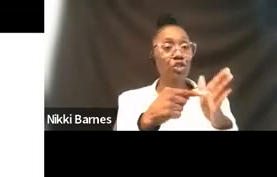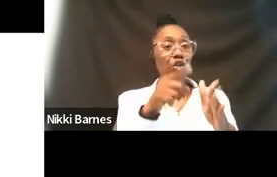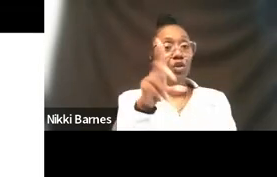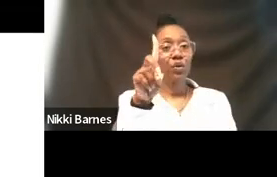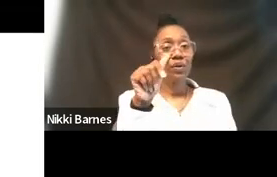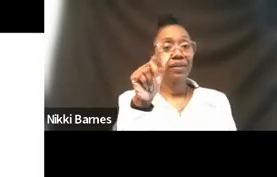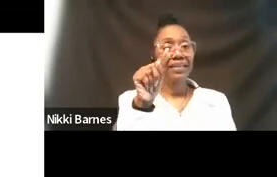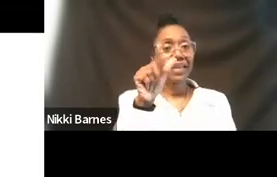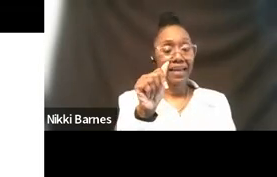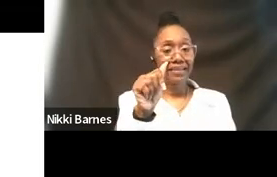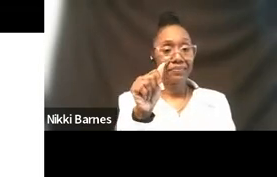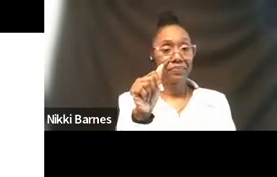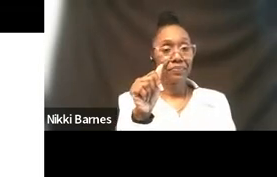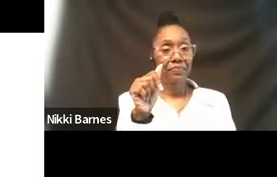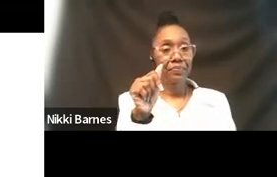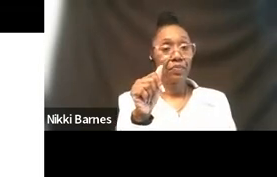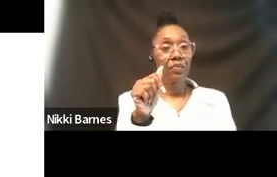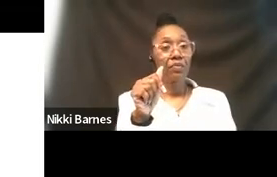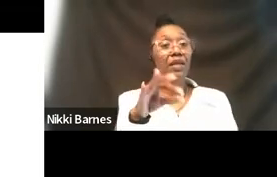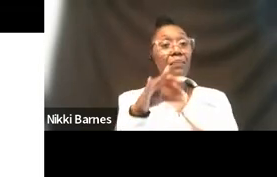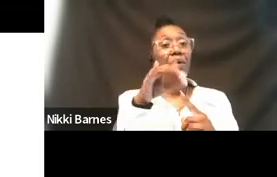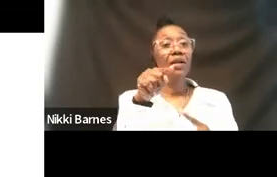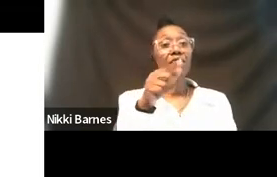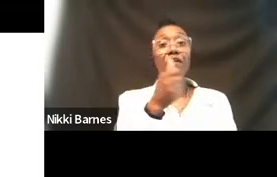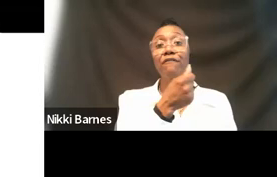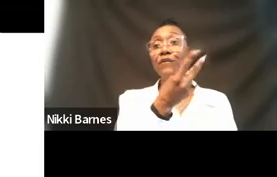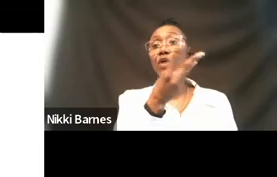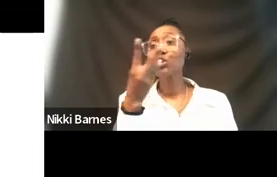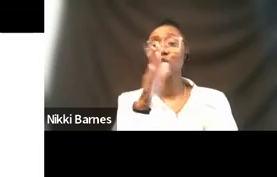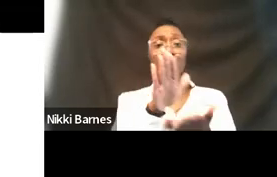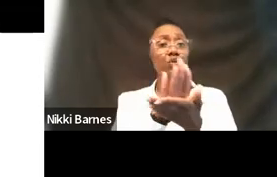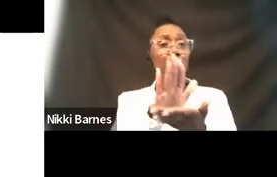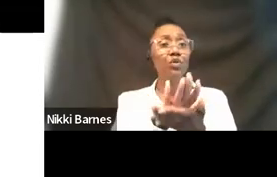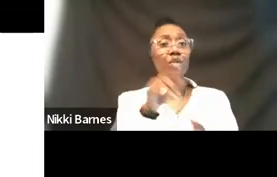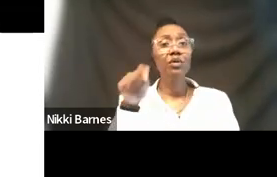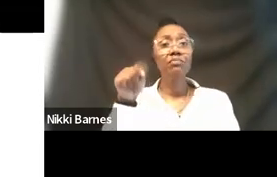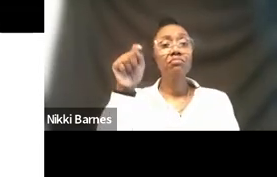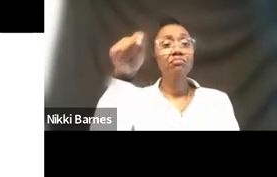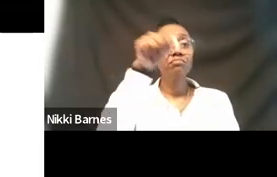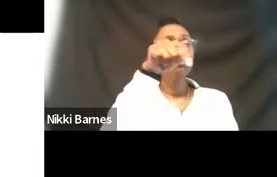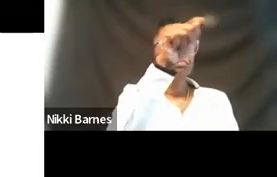existed, especially when they're going to multiple schools across multiple areas.